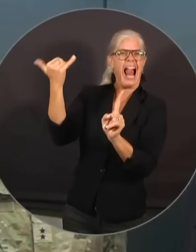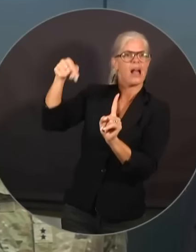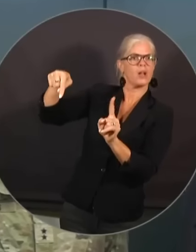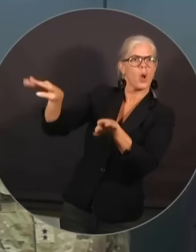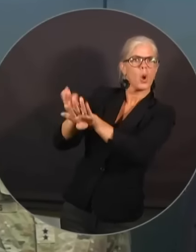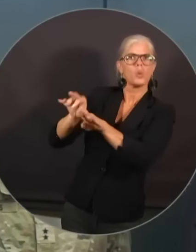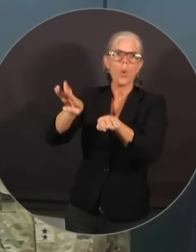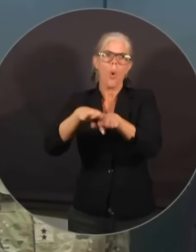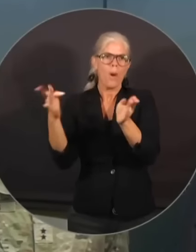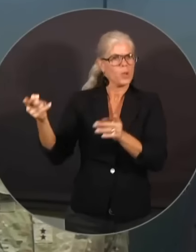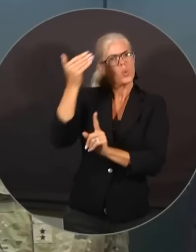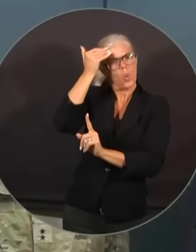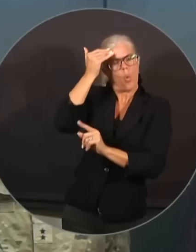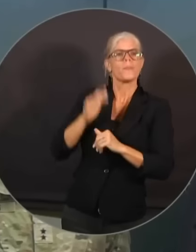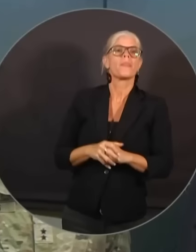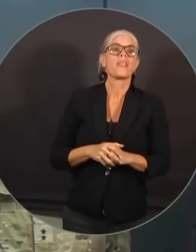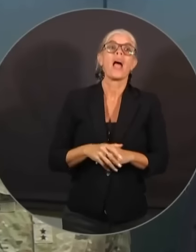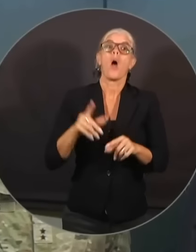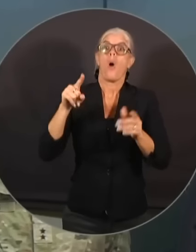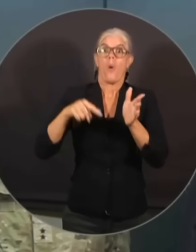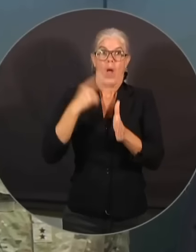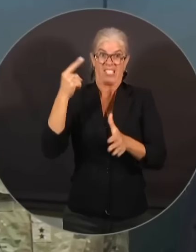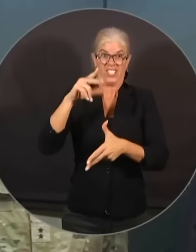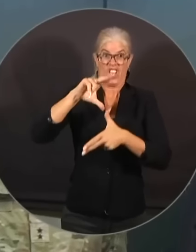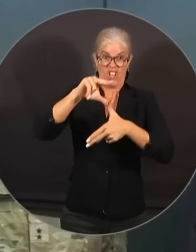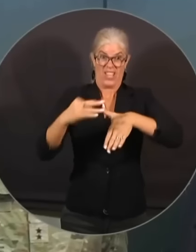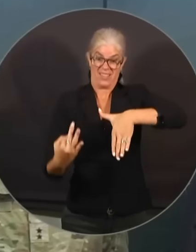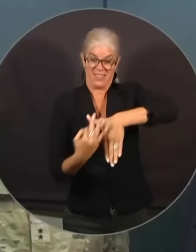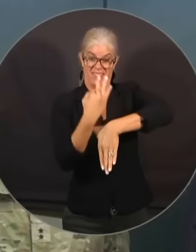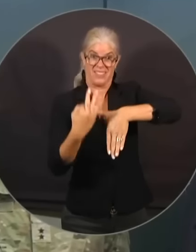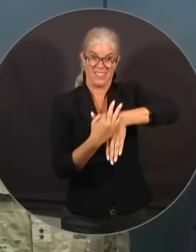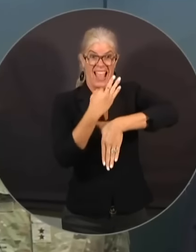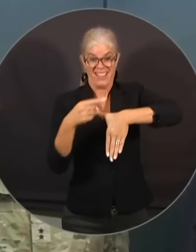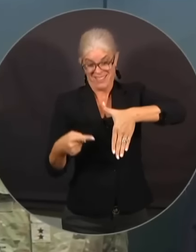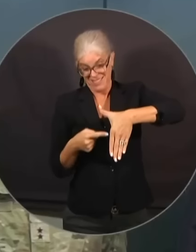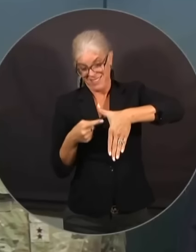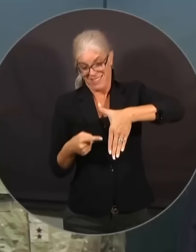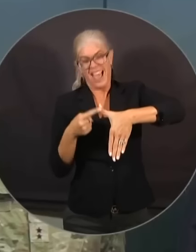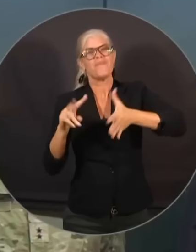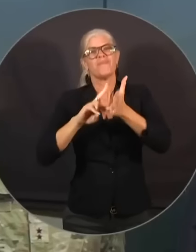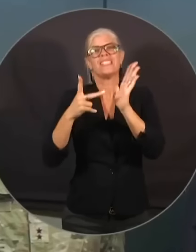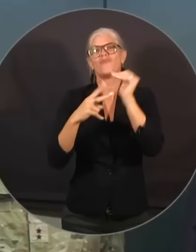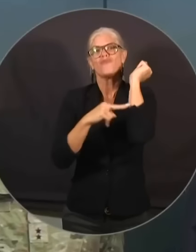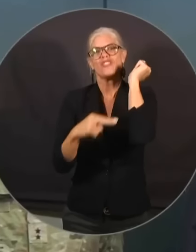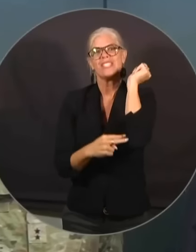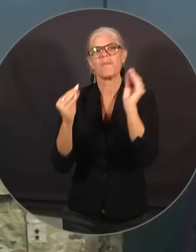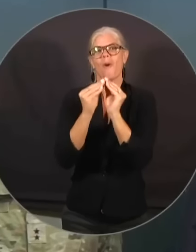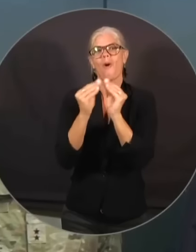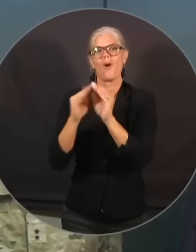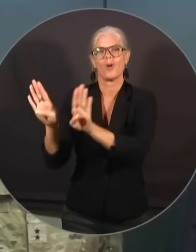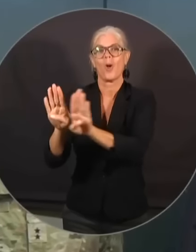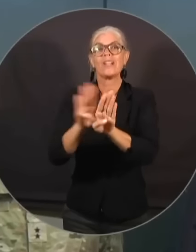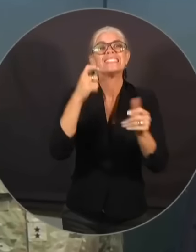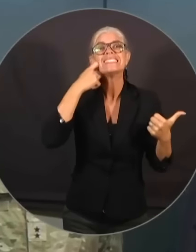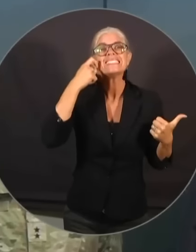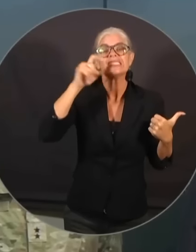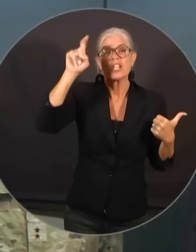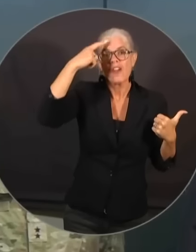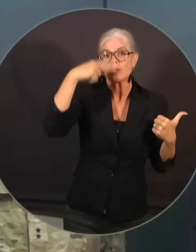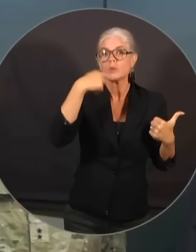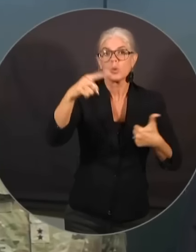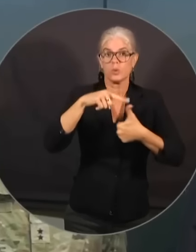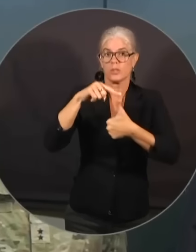storm approaches the state, bridges have begun closing as winds increase. You heard the governor mention Sunshine Skyway is closed, the